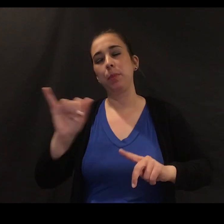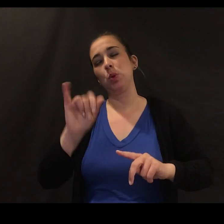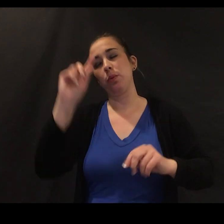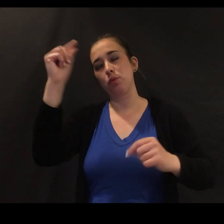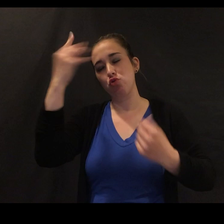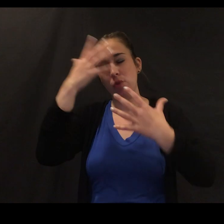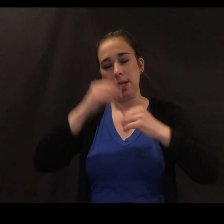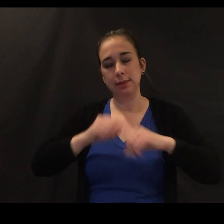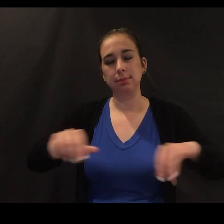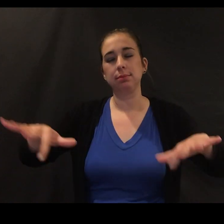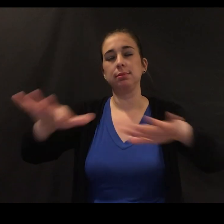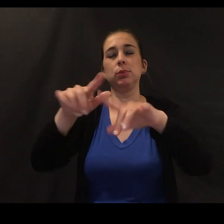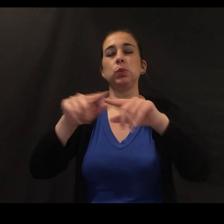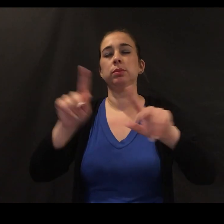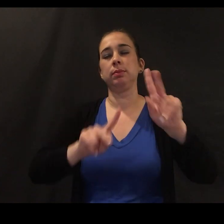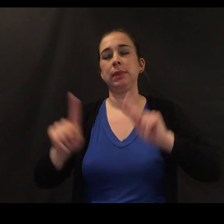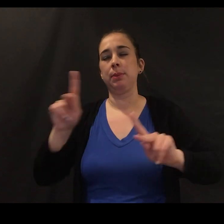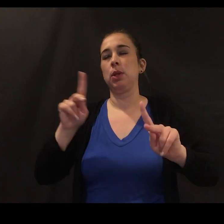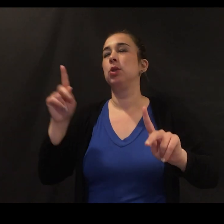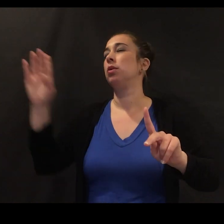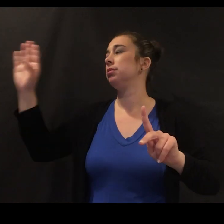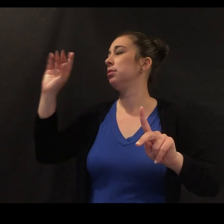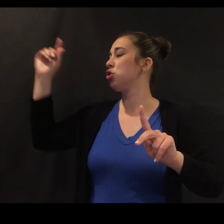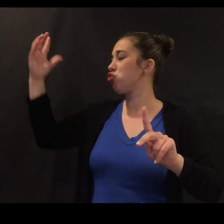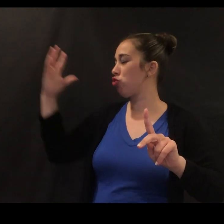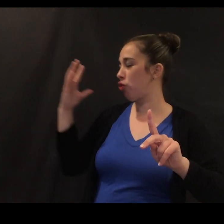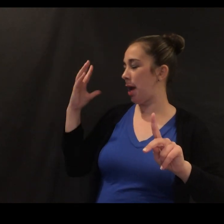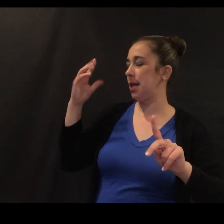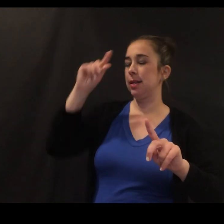us. And let grace flow through us,